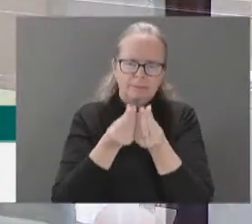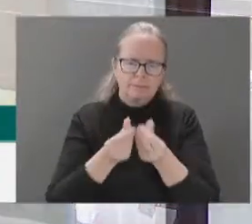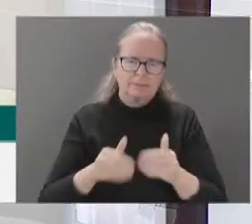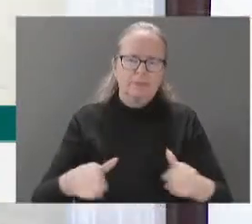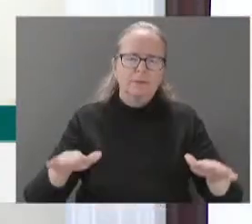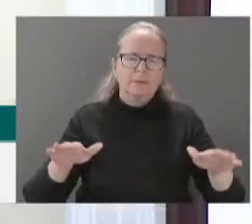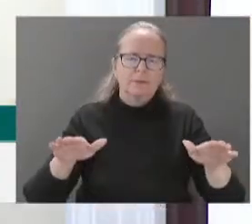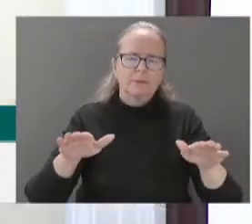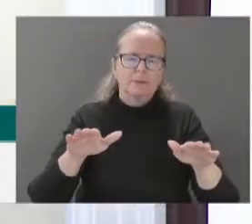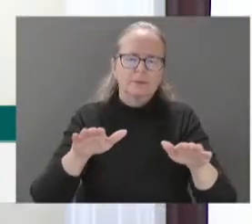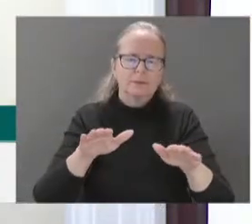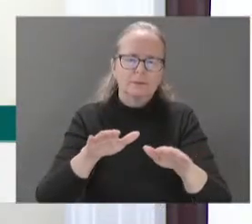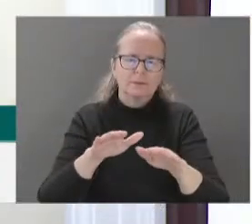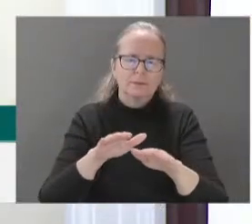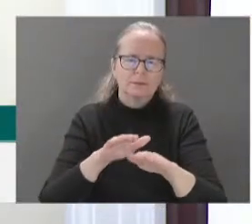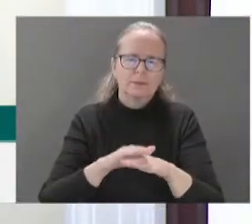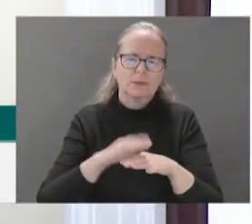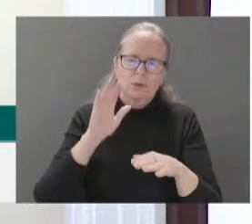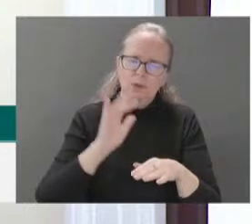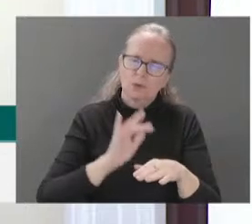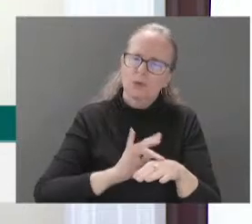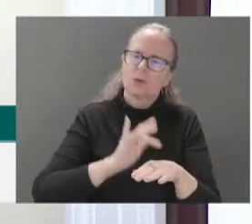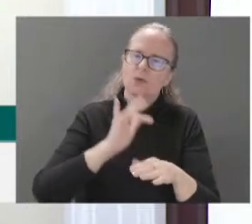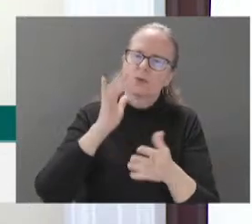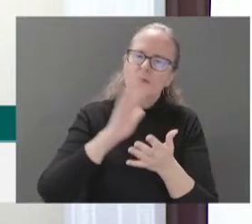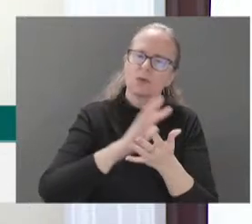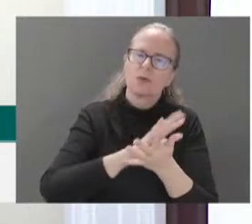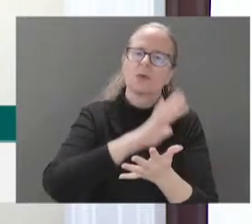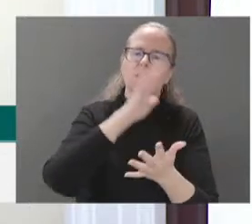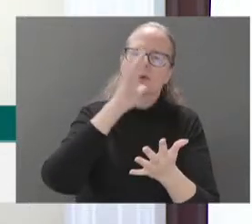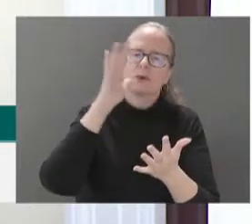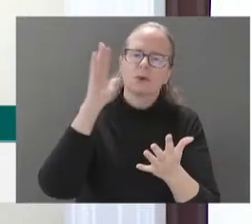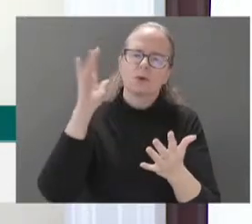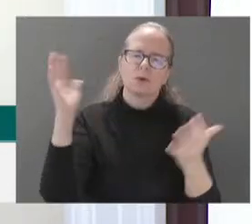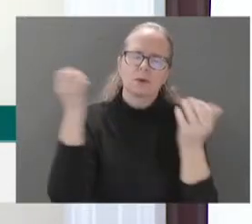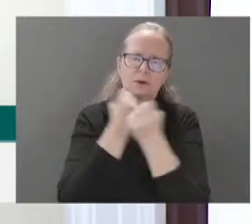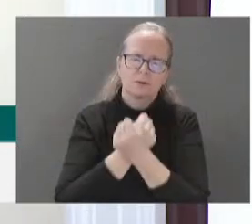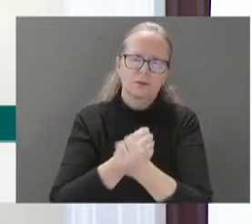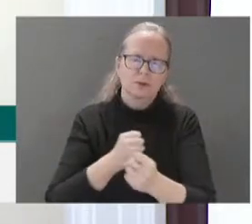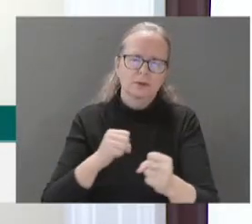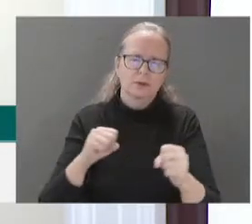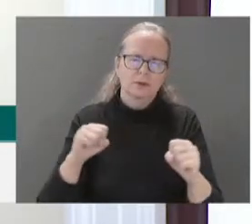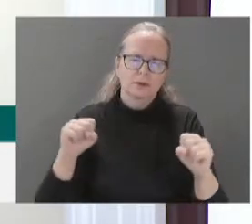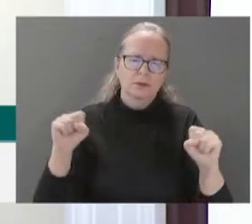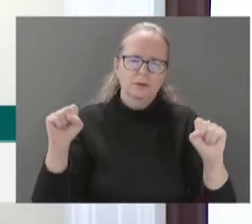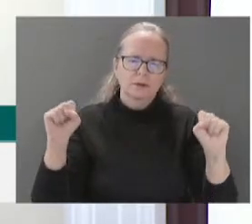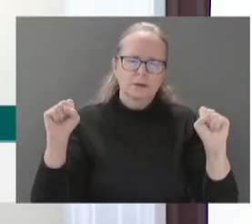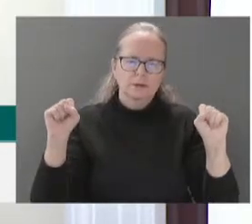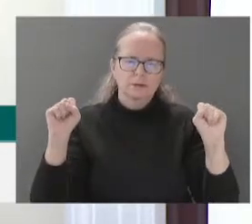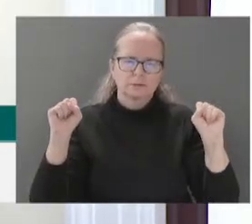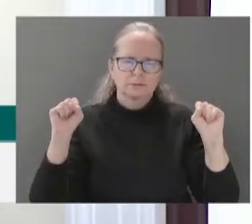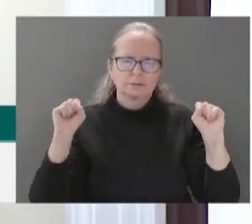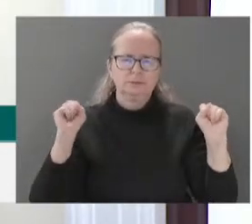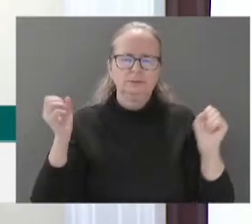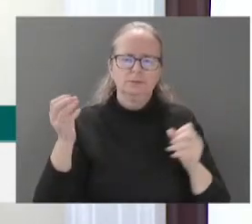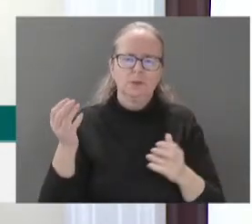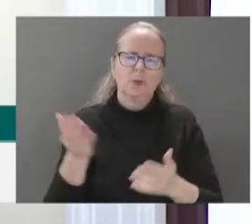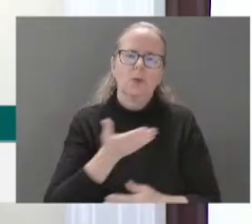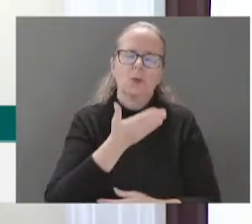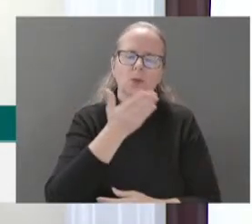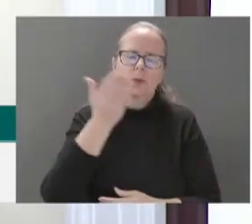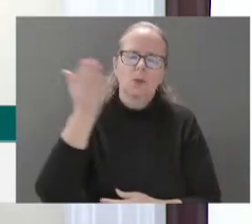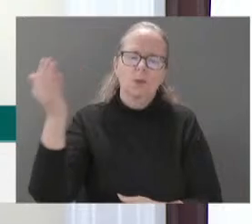God glor and free oh